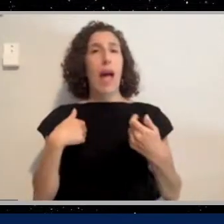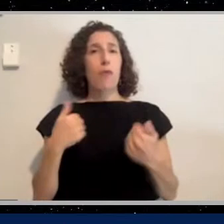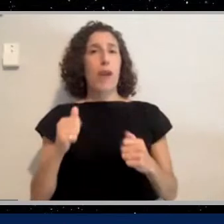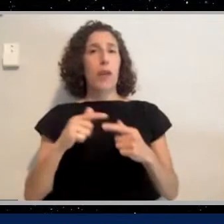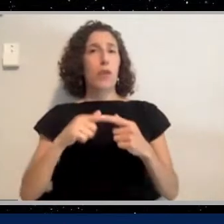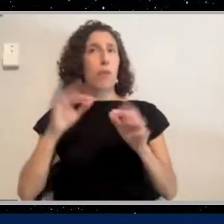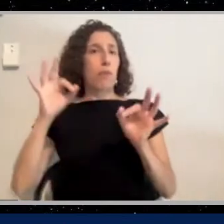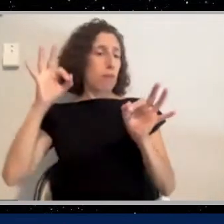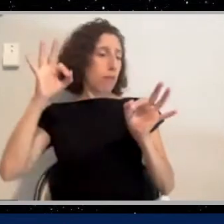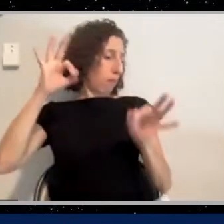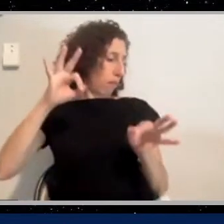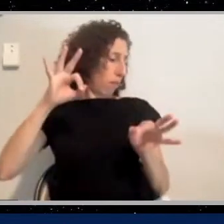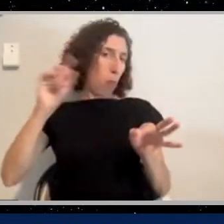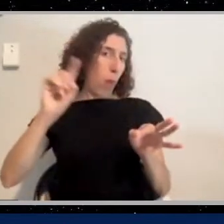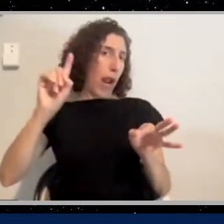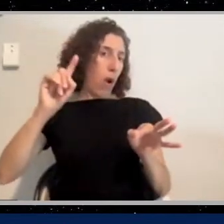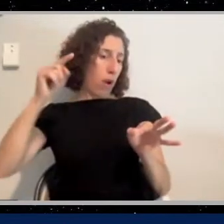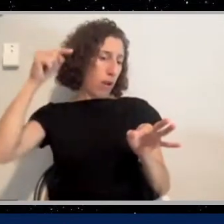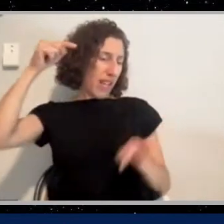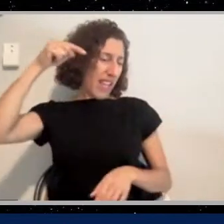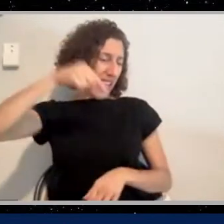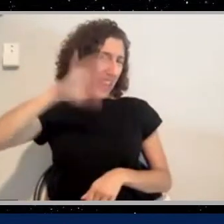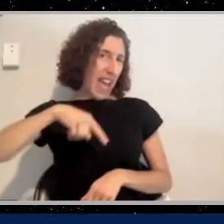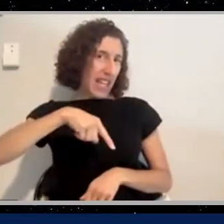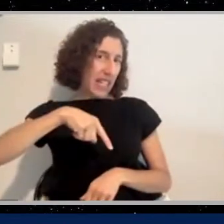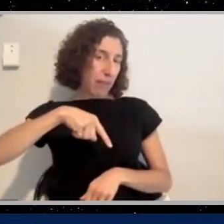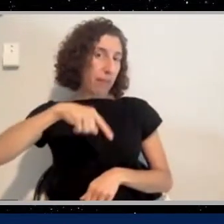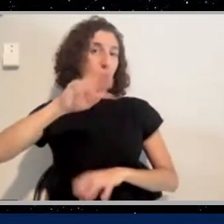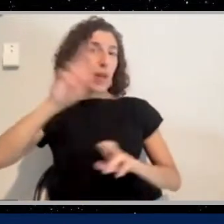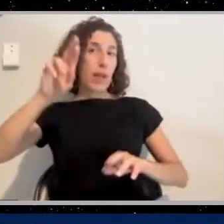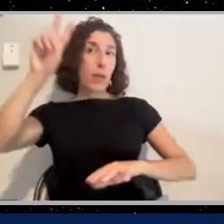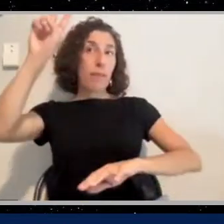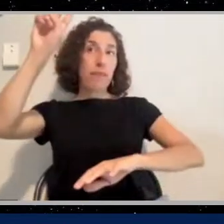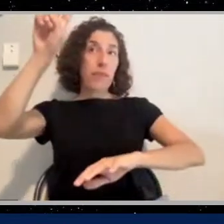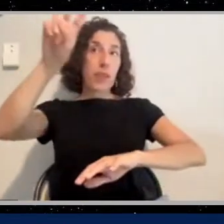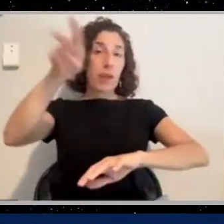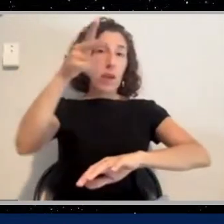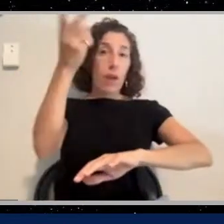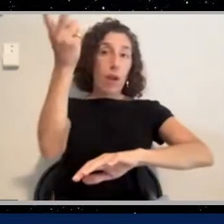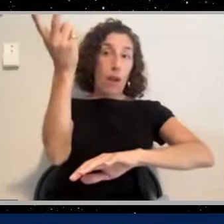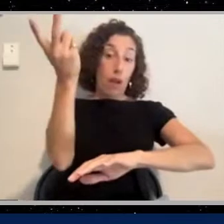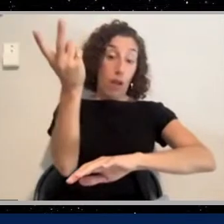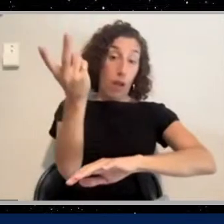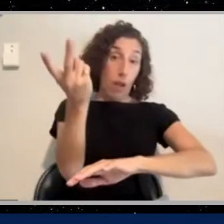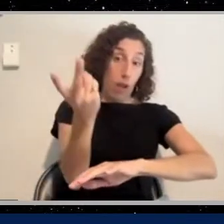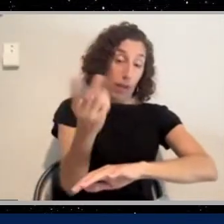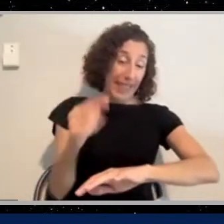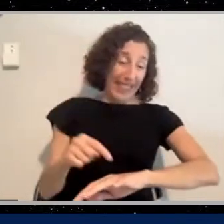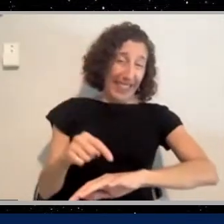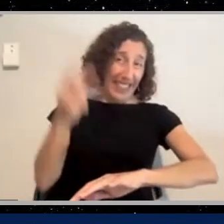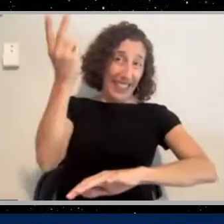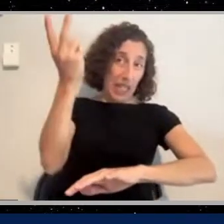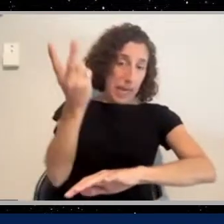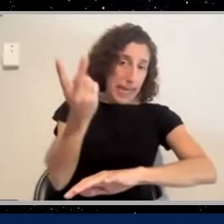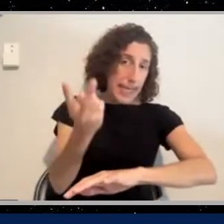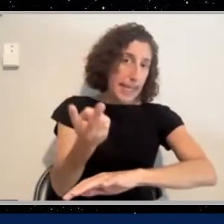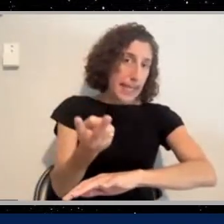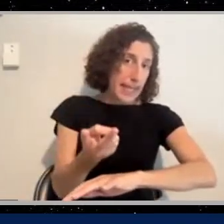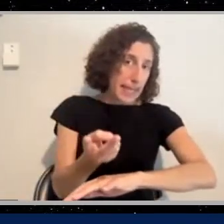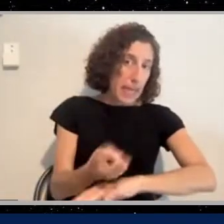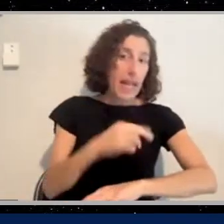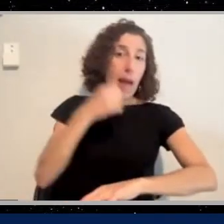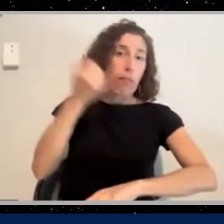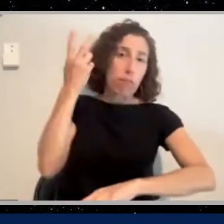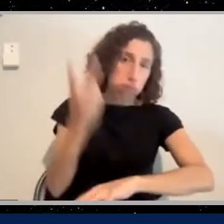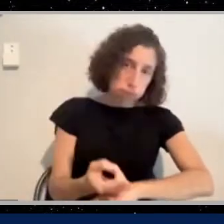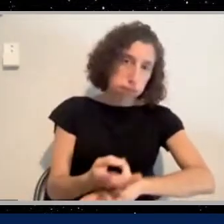or a pillow or something behind me to ease that pressure, and again, also to simulate a seat. Right. And also that it wasn't another